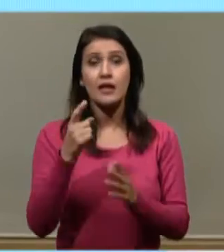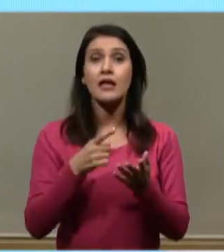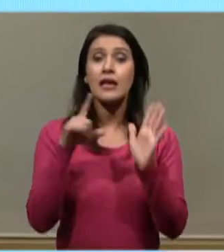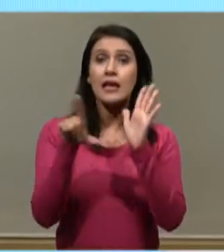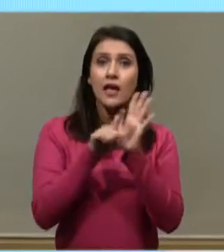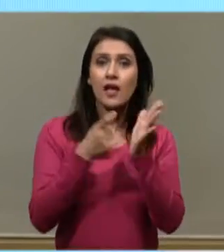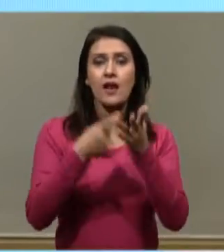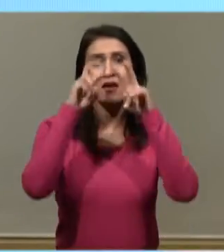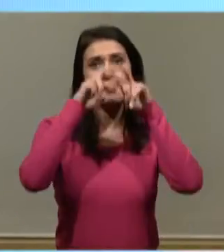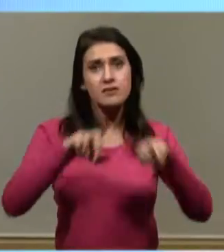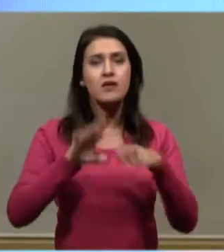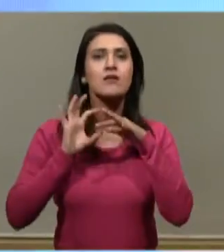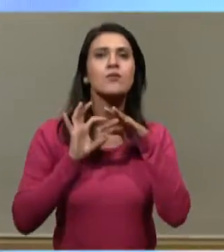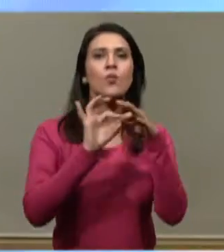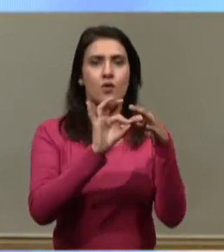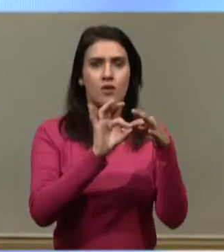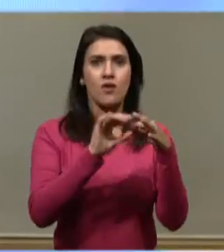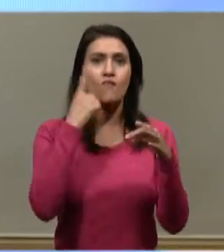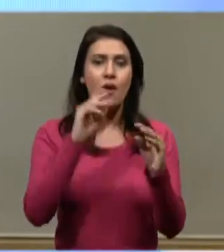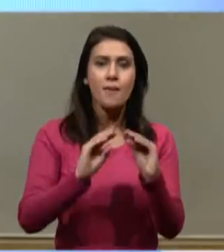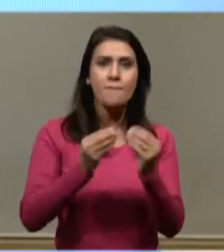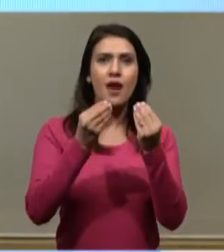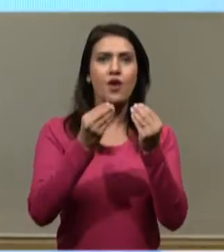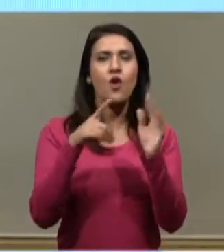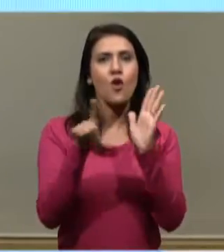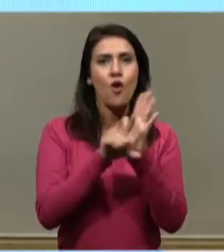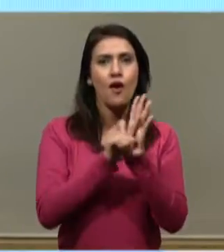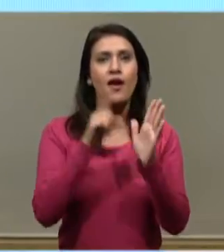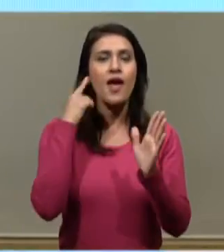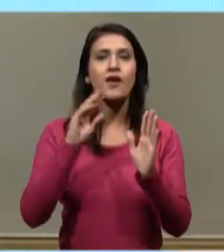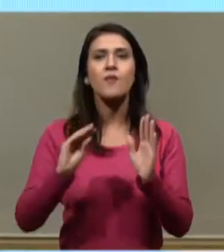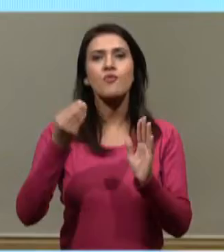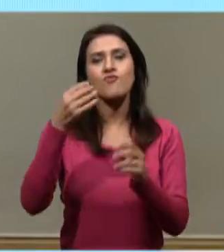think tank to make better laws and improve governance. And